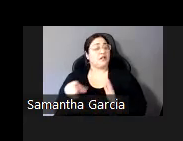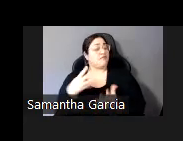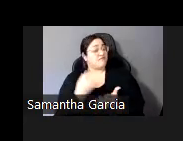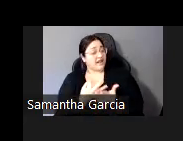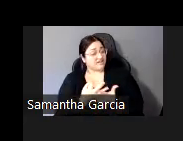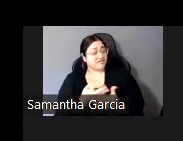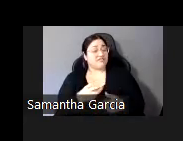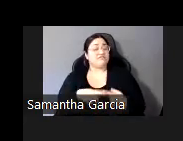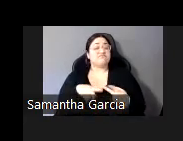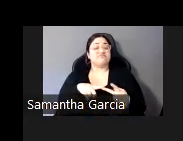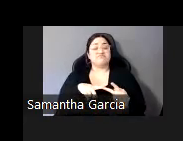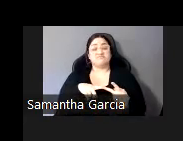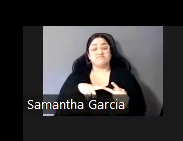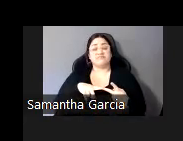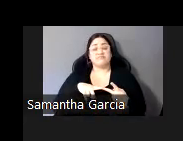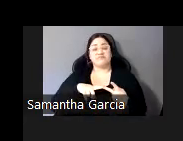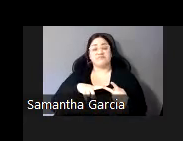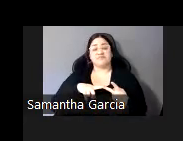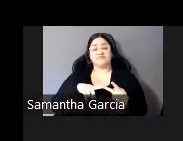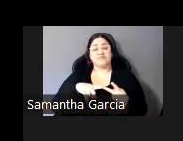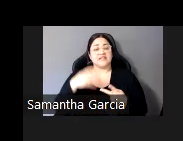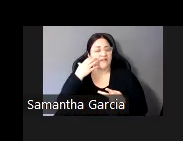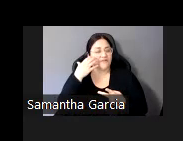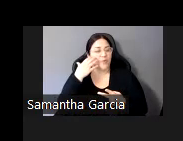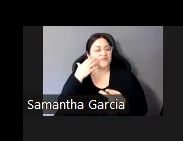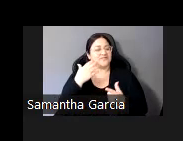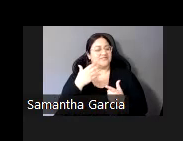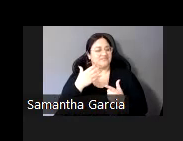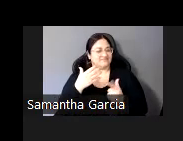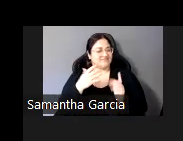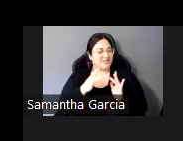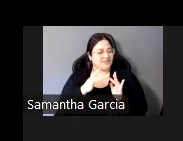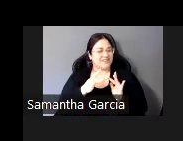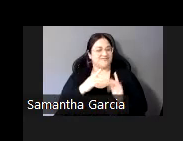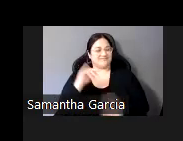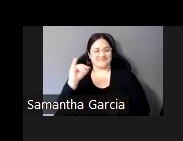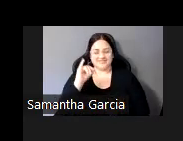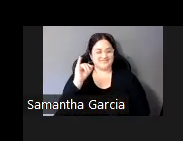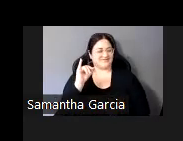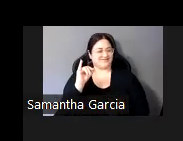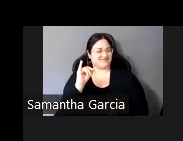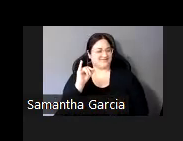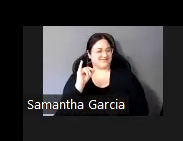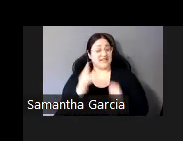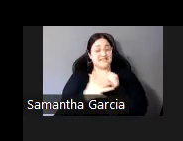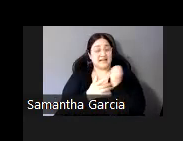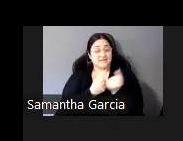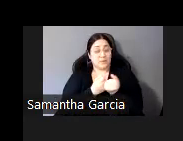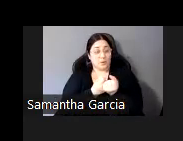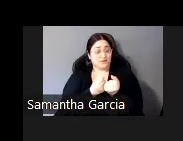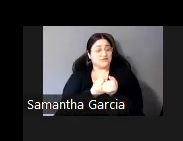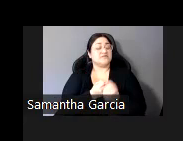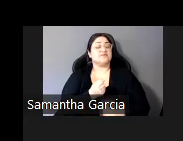services, telecommunication, cell phone service providers, insurance, tech support scams, Microsoft